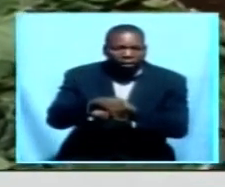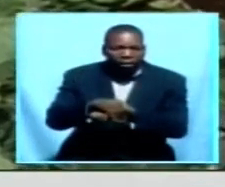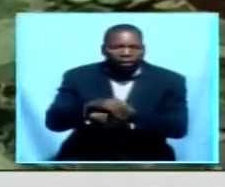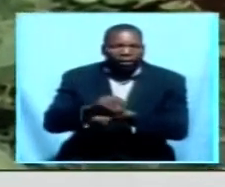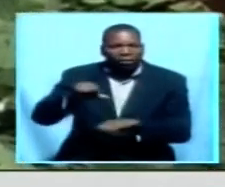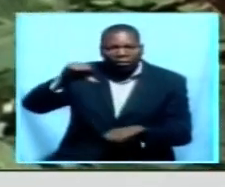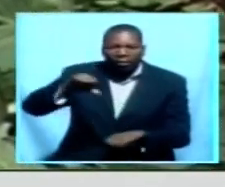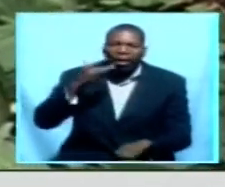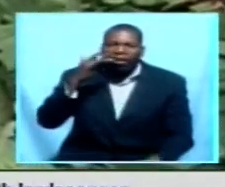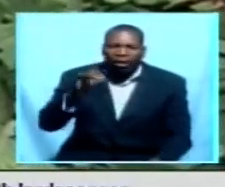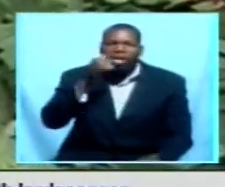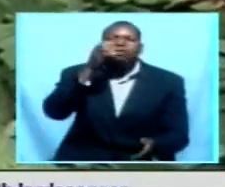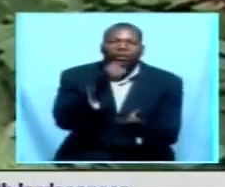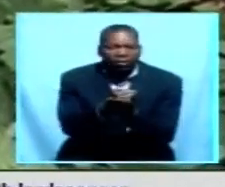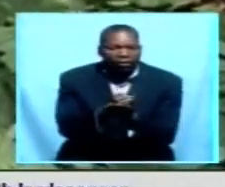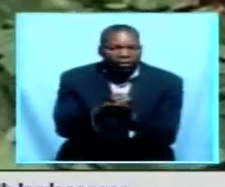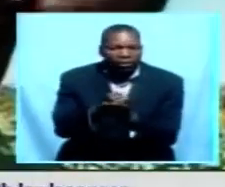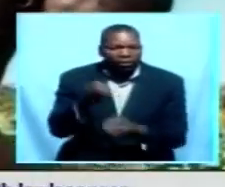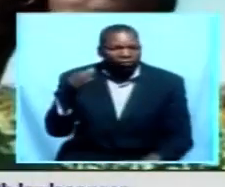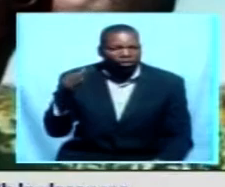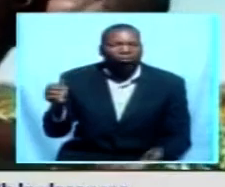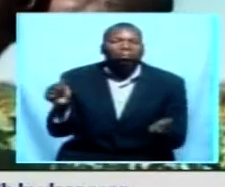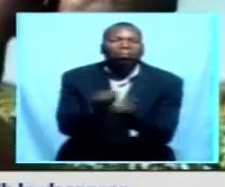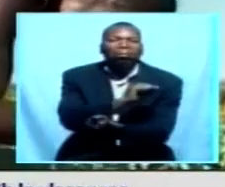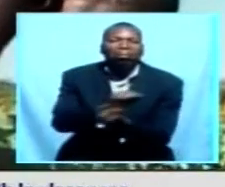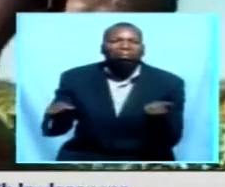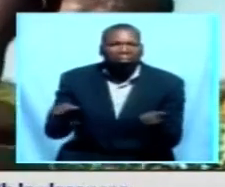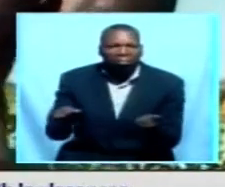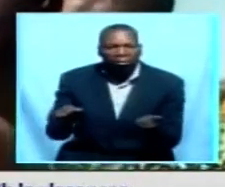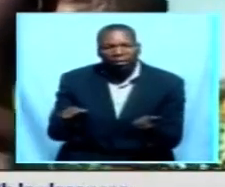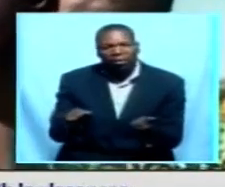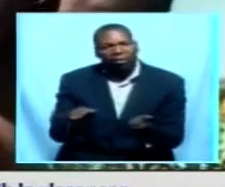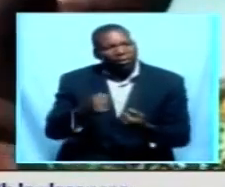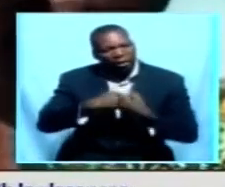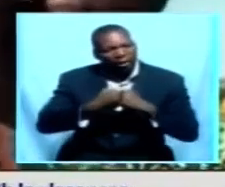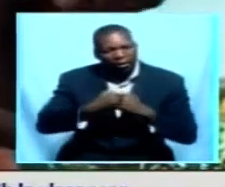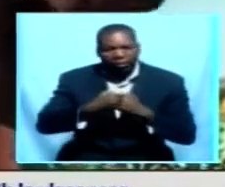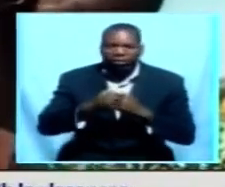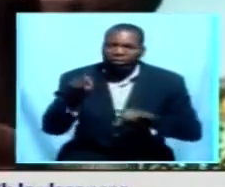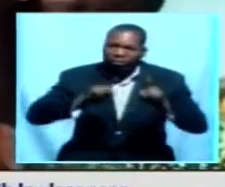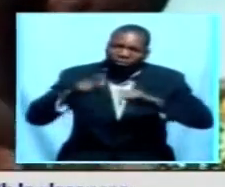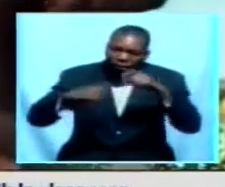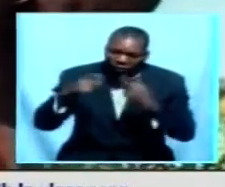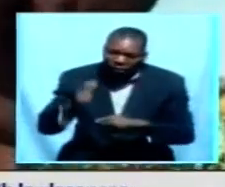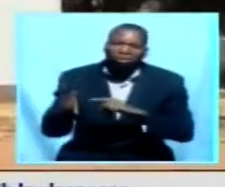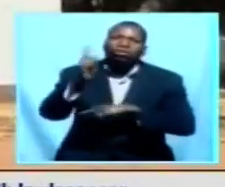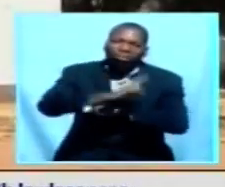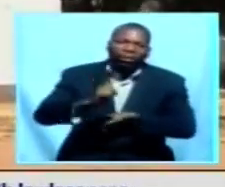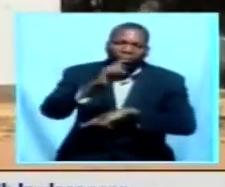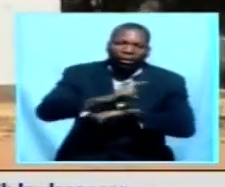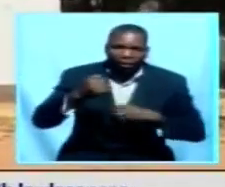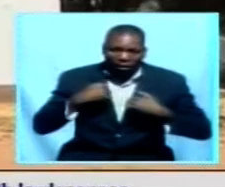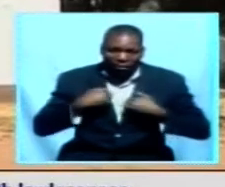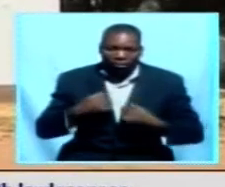farm and destroyed vegetables at the farm. These are some of the challenges the disabled face on a daily basis. We